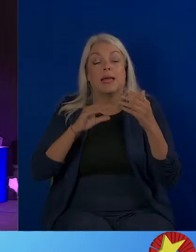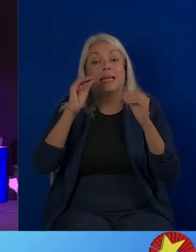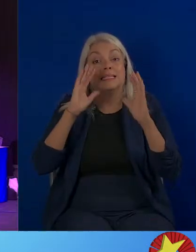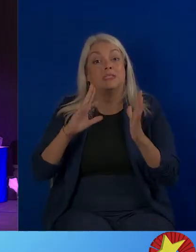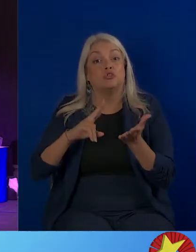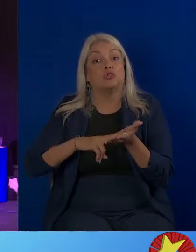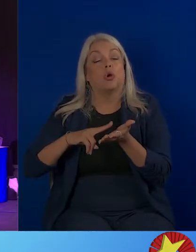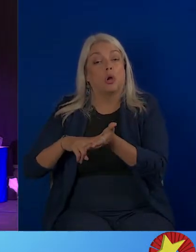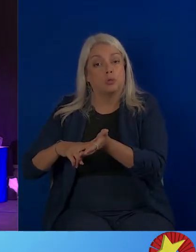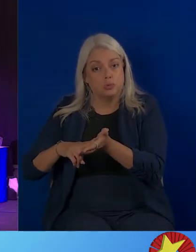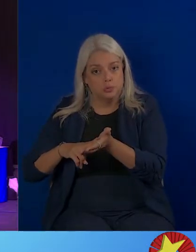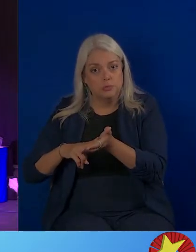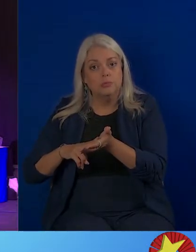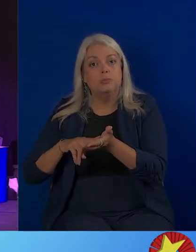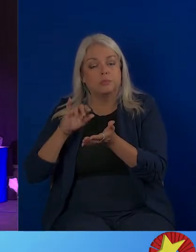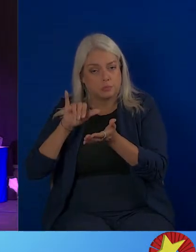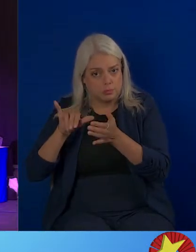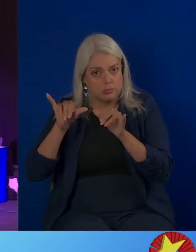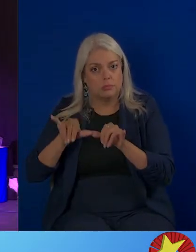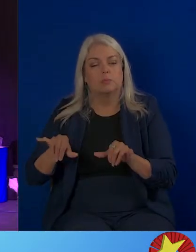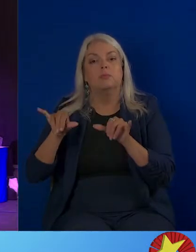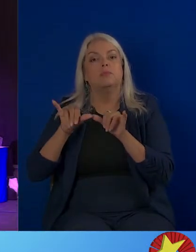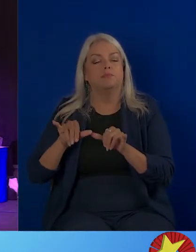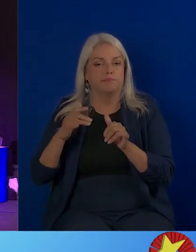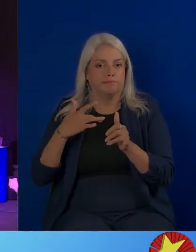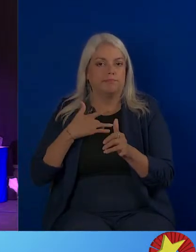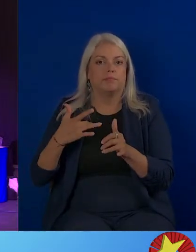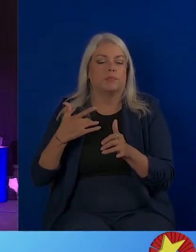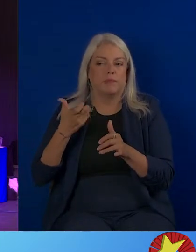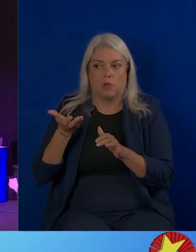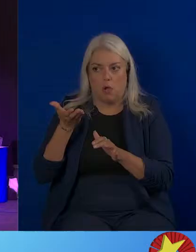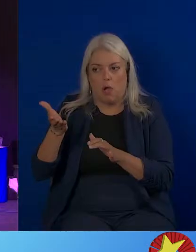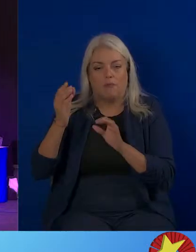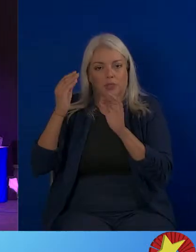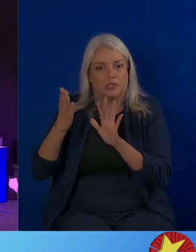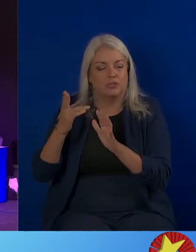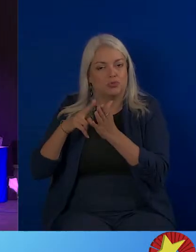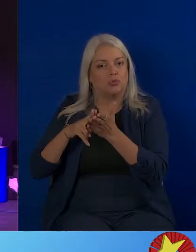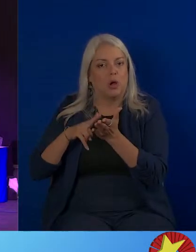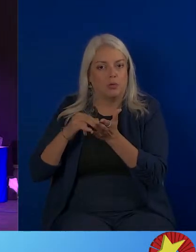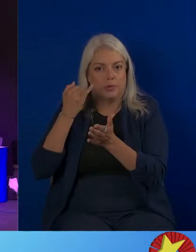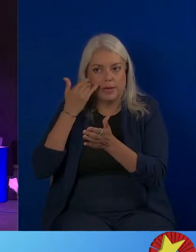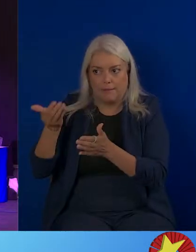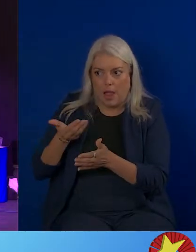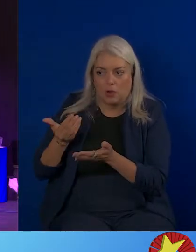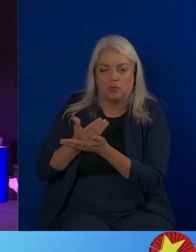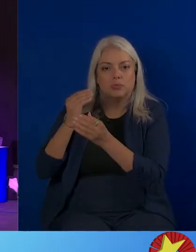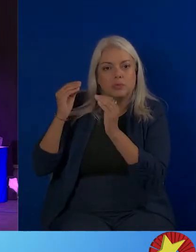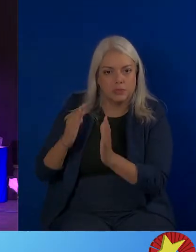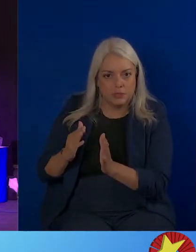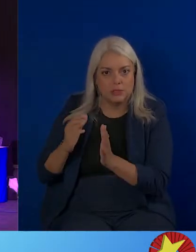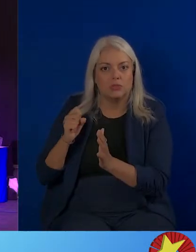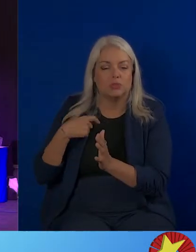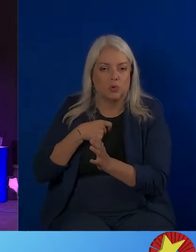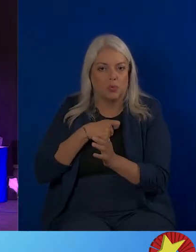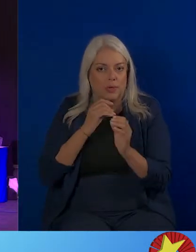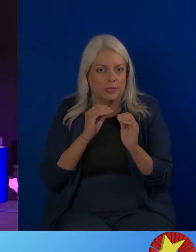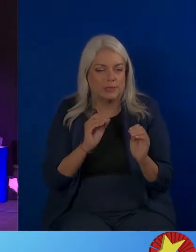is a routine item. Obviously, we have to offer our teachers contracts so we can educate our